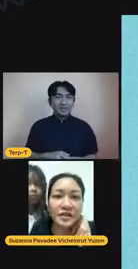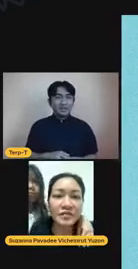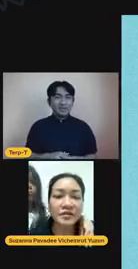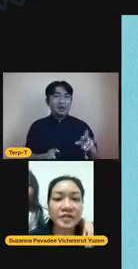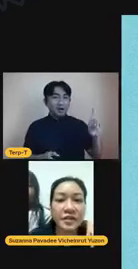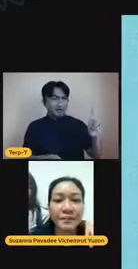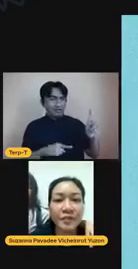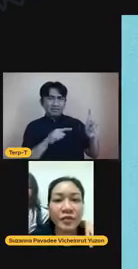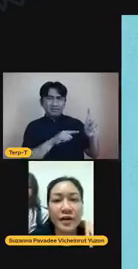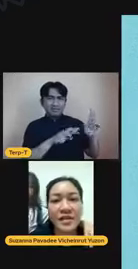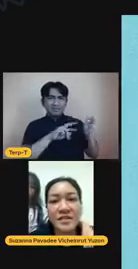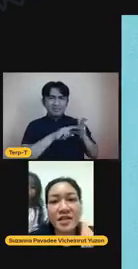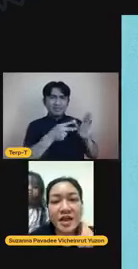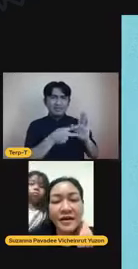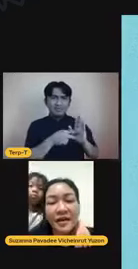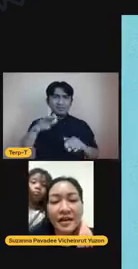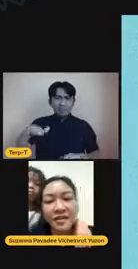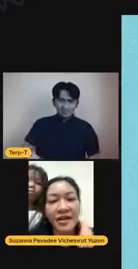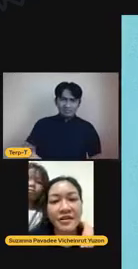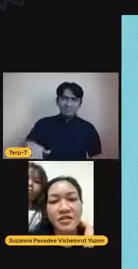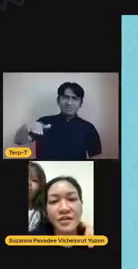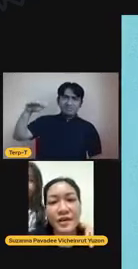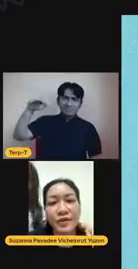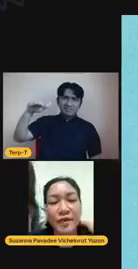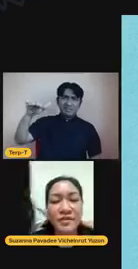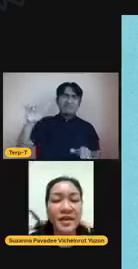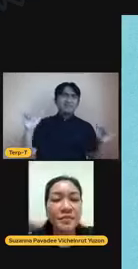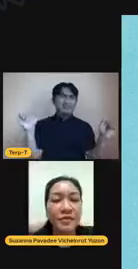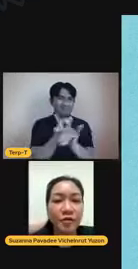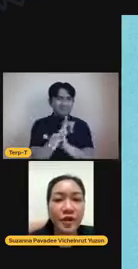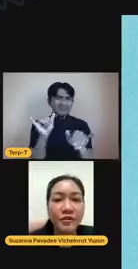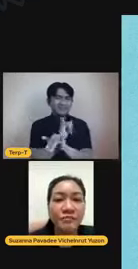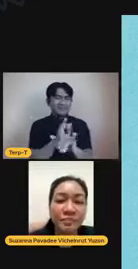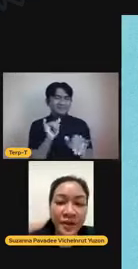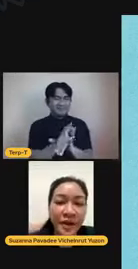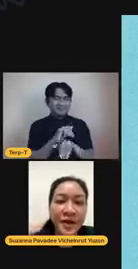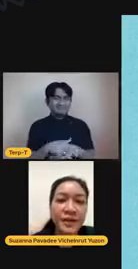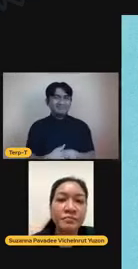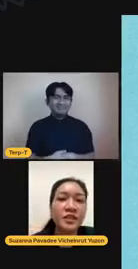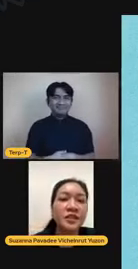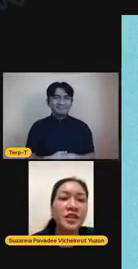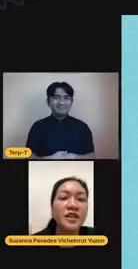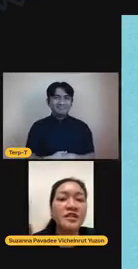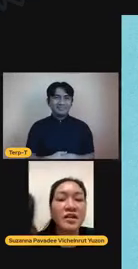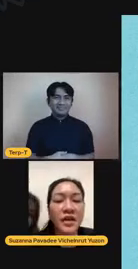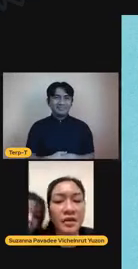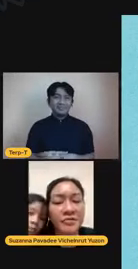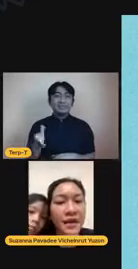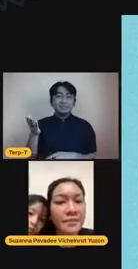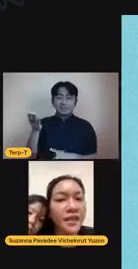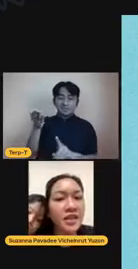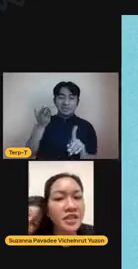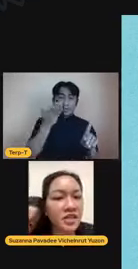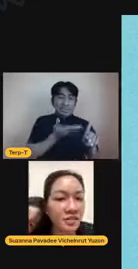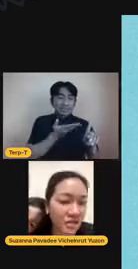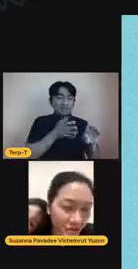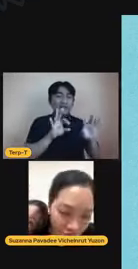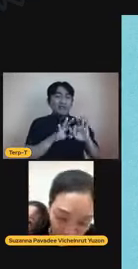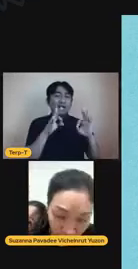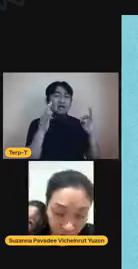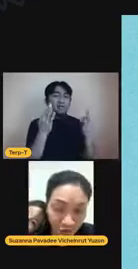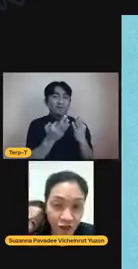R is for raise the child like all others. So like what I was saying before, she's in our family. She's